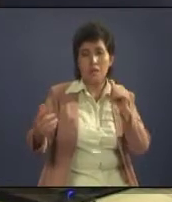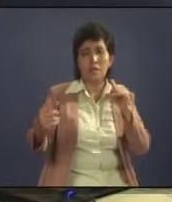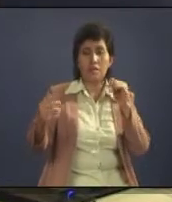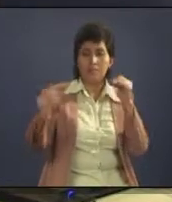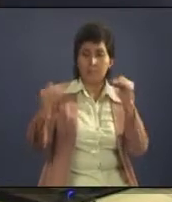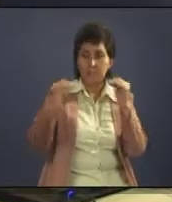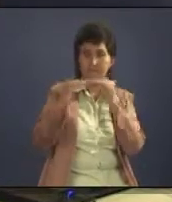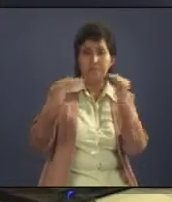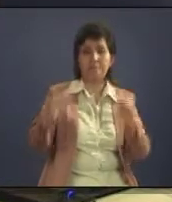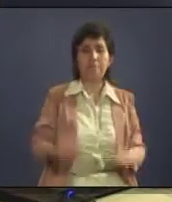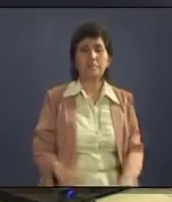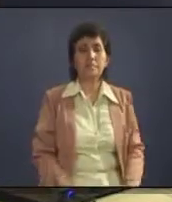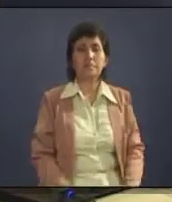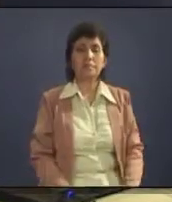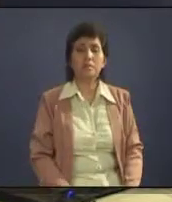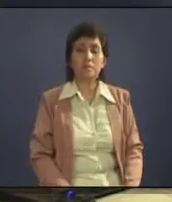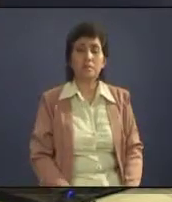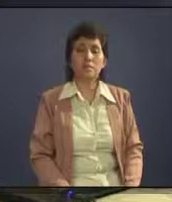helping behaviour.